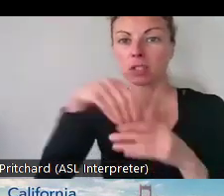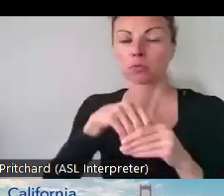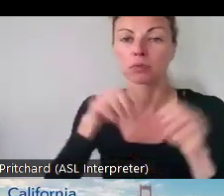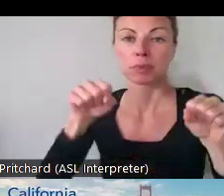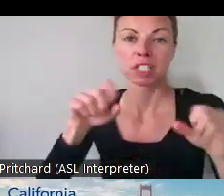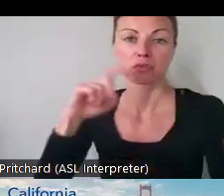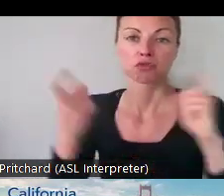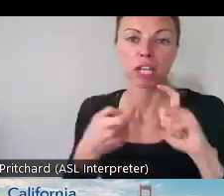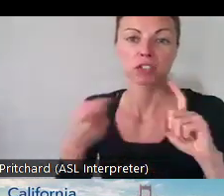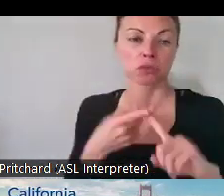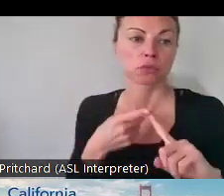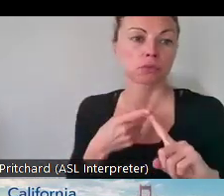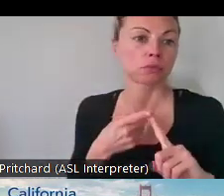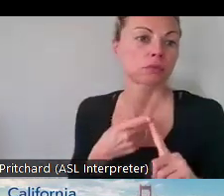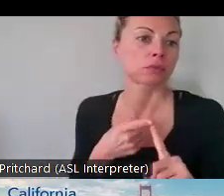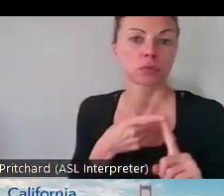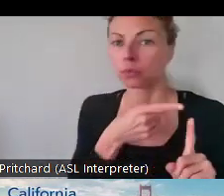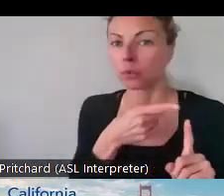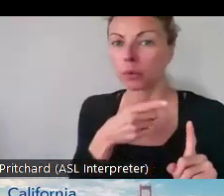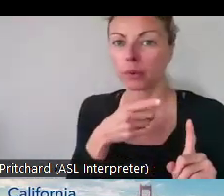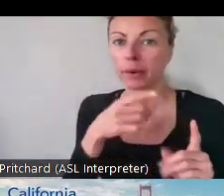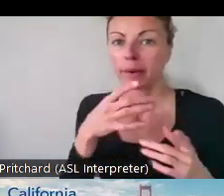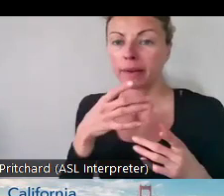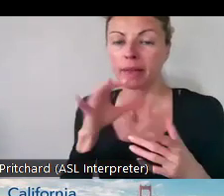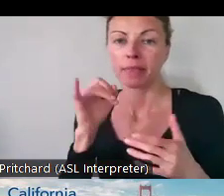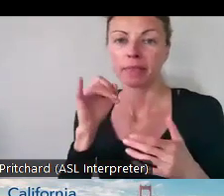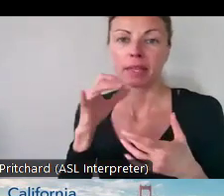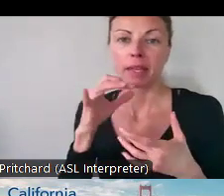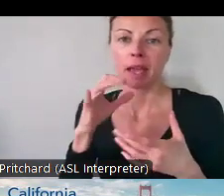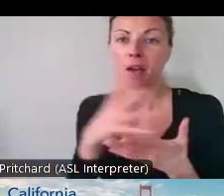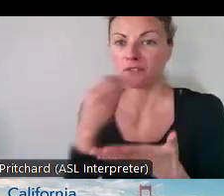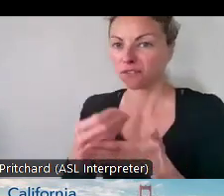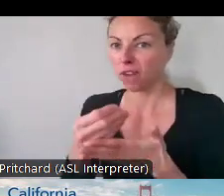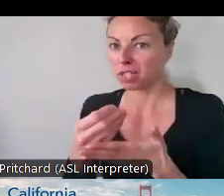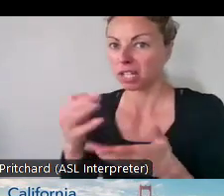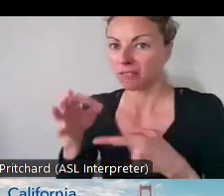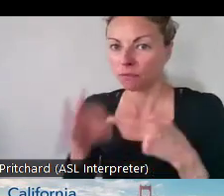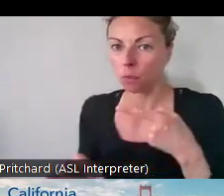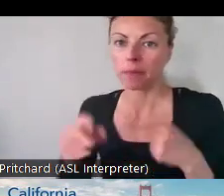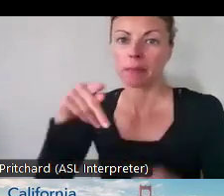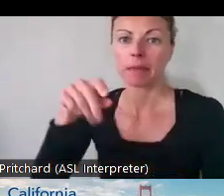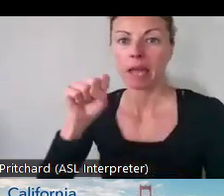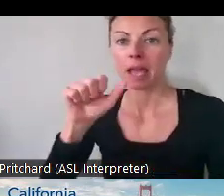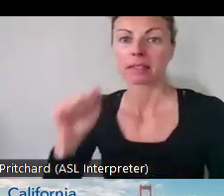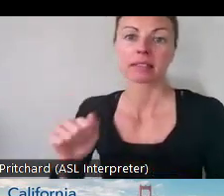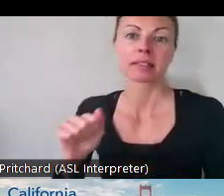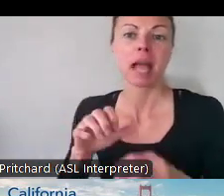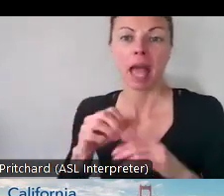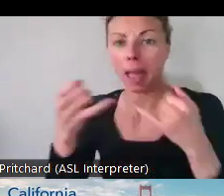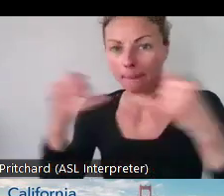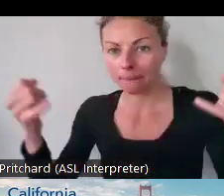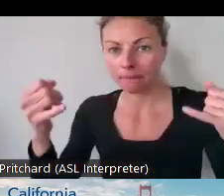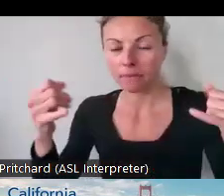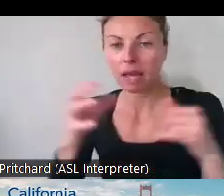changes to what Nicole just presented, the intrastate funding formula, PSA boundaries or planning service area